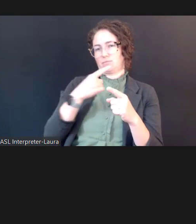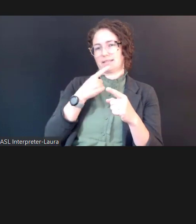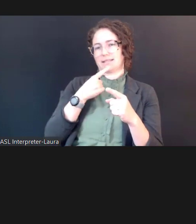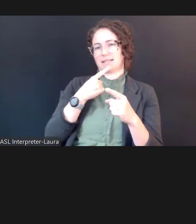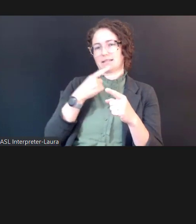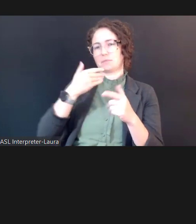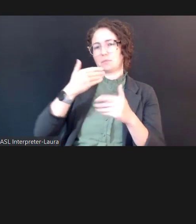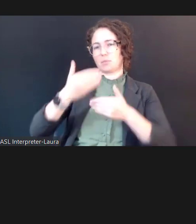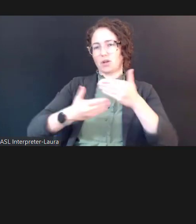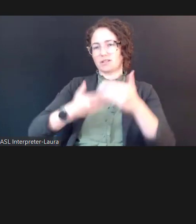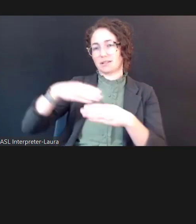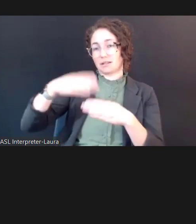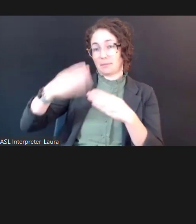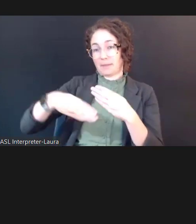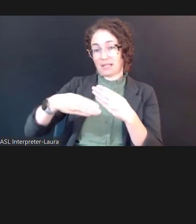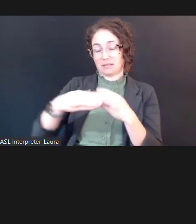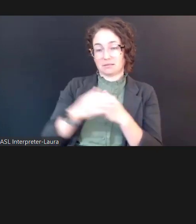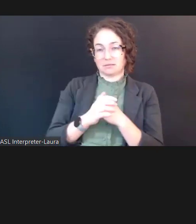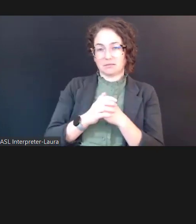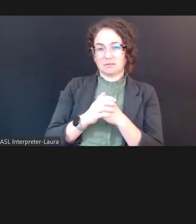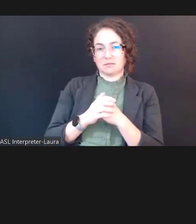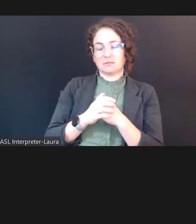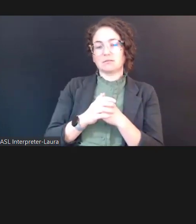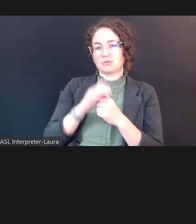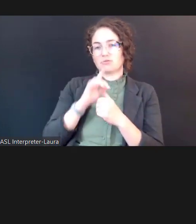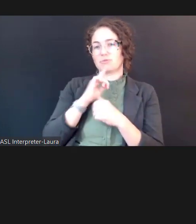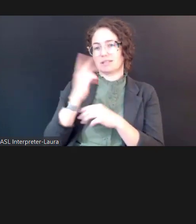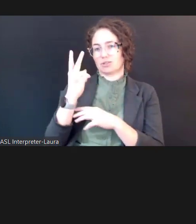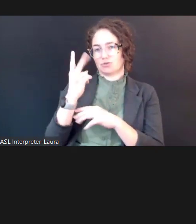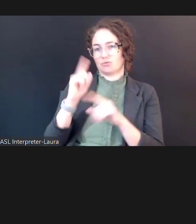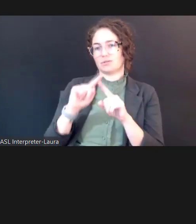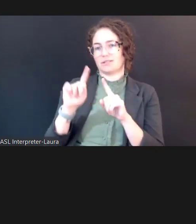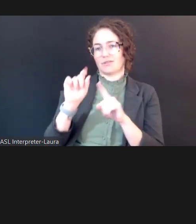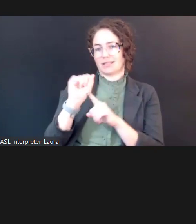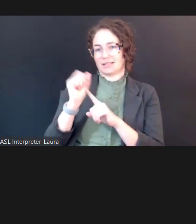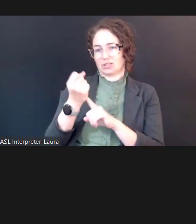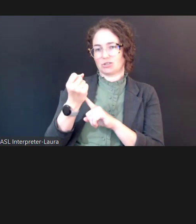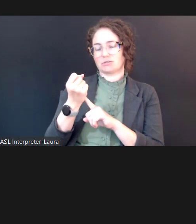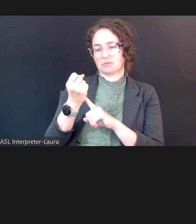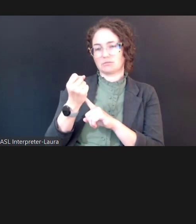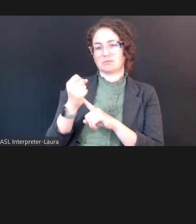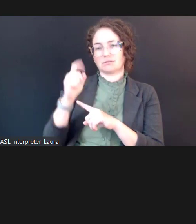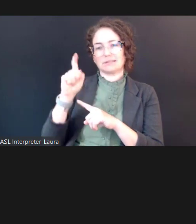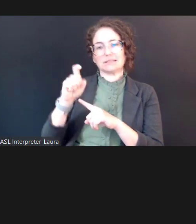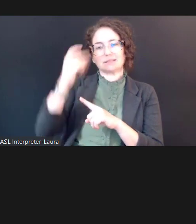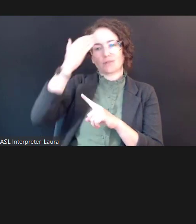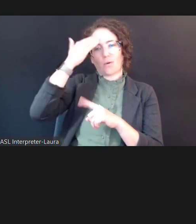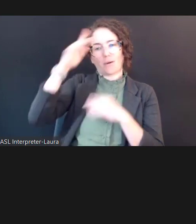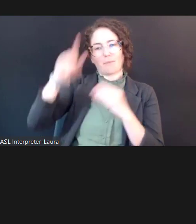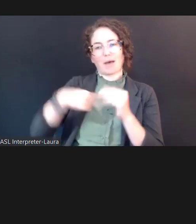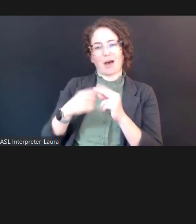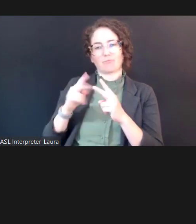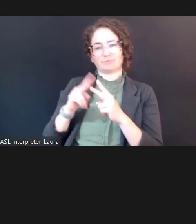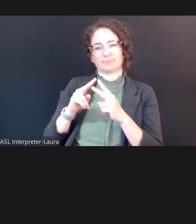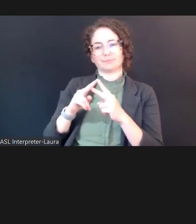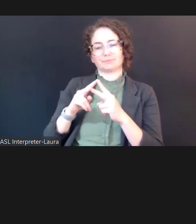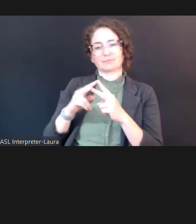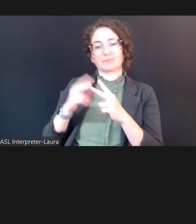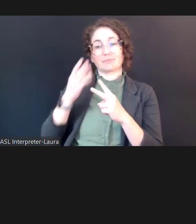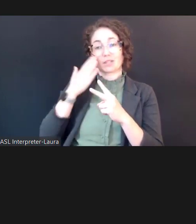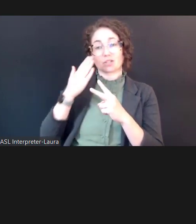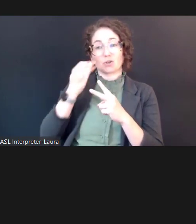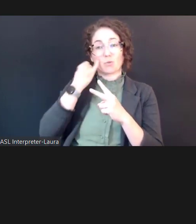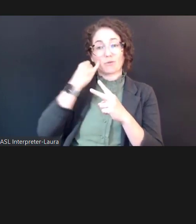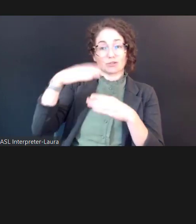the process is complete. There are really two conditions that you want to be aware of to know that you're